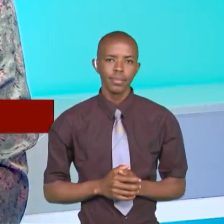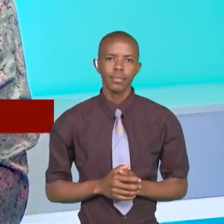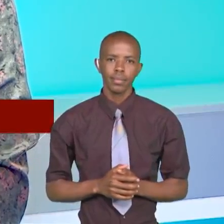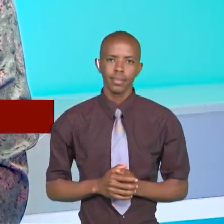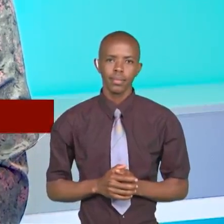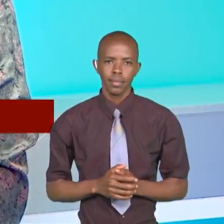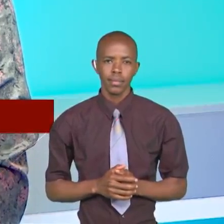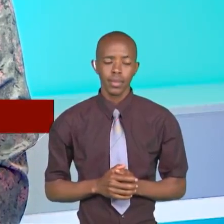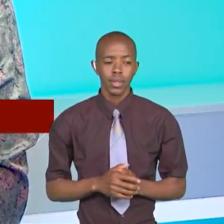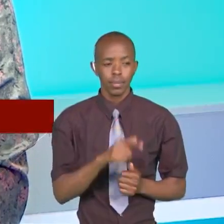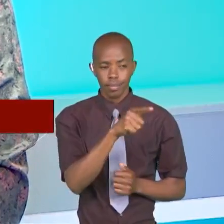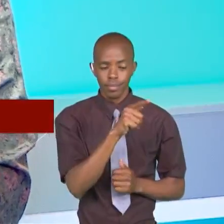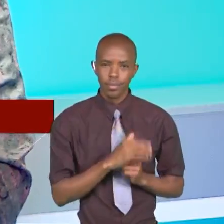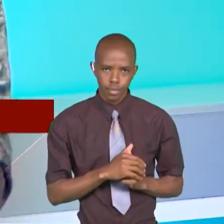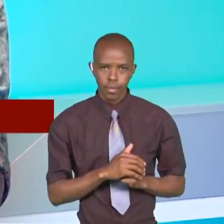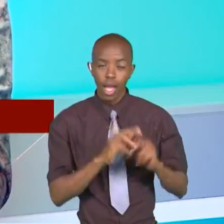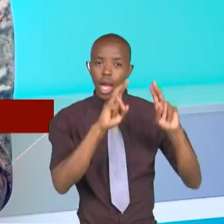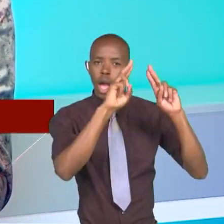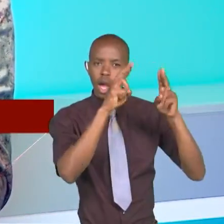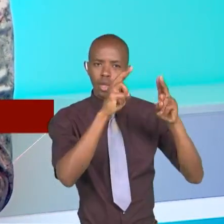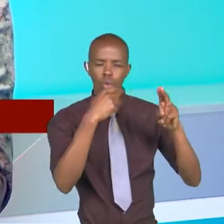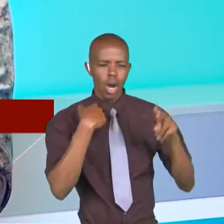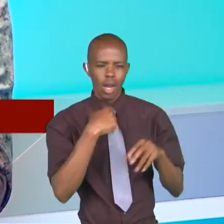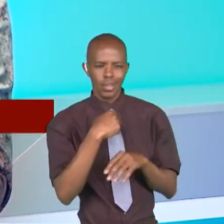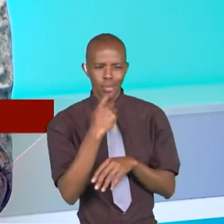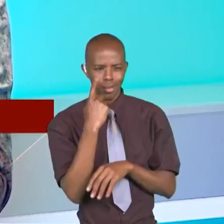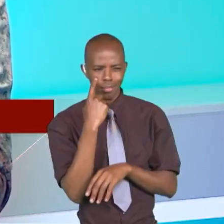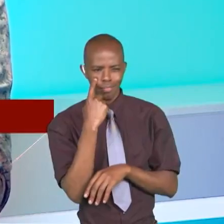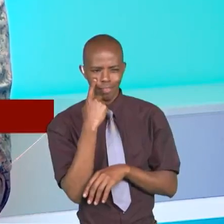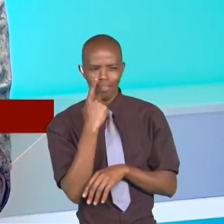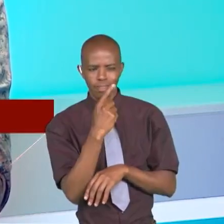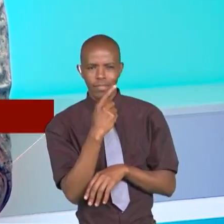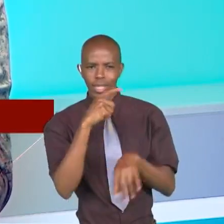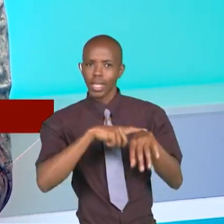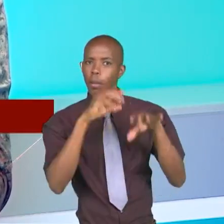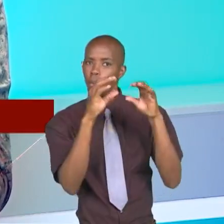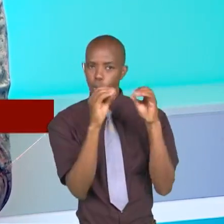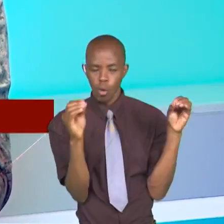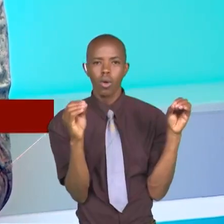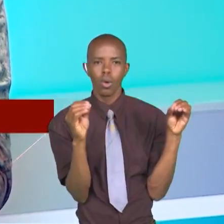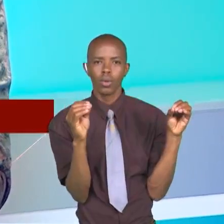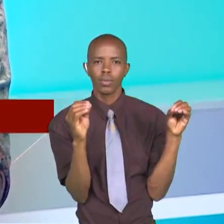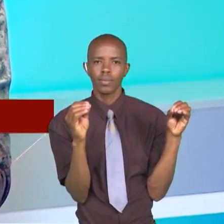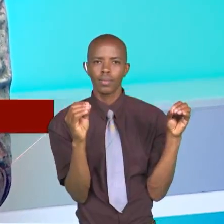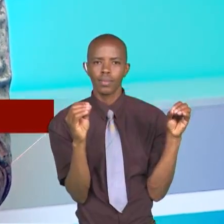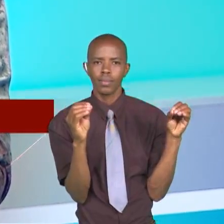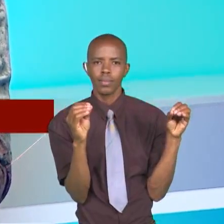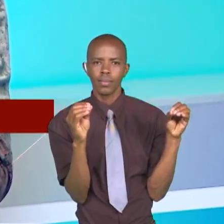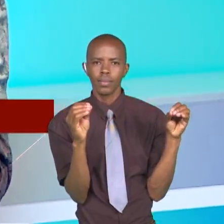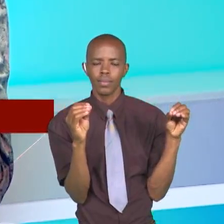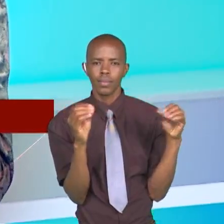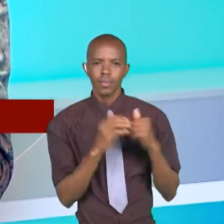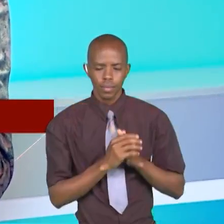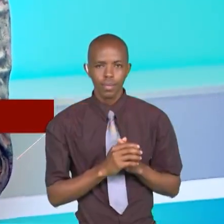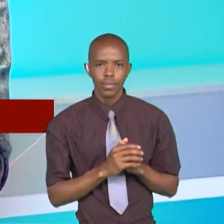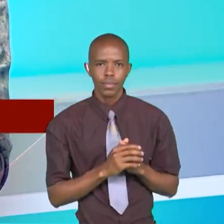This is a matter that we have been watching it for a time, and very good that actually is that we